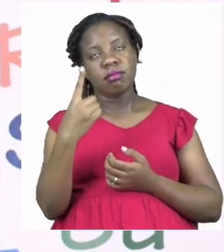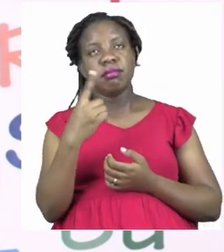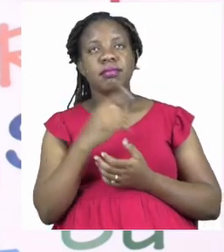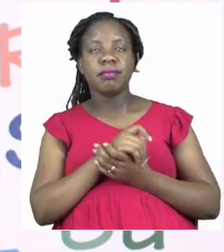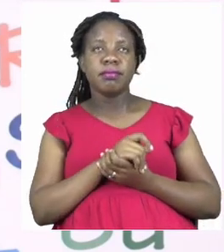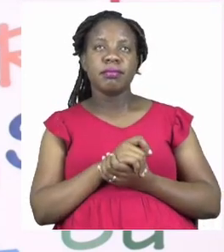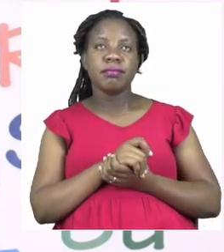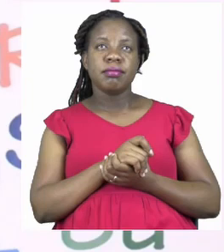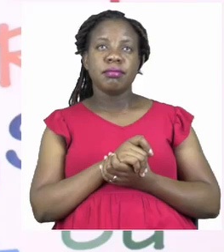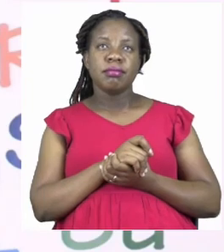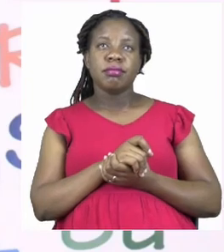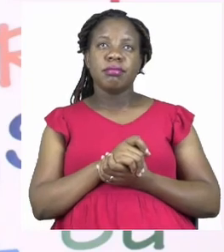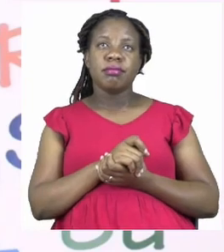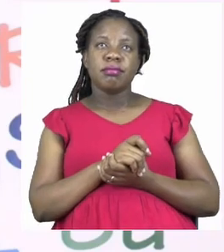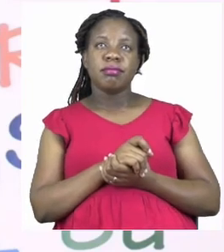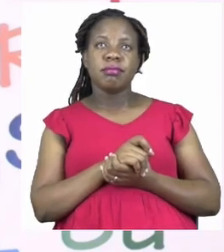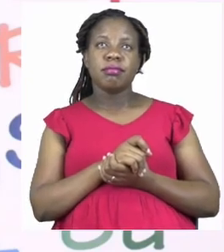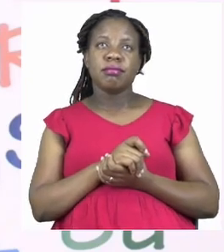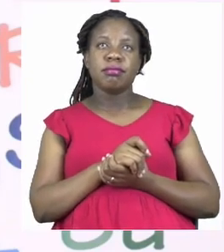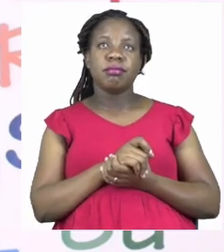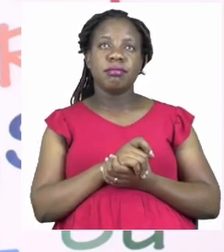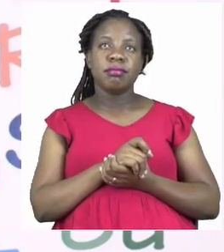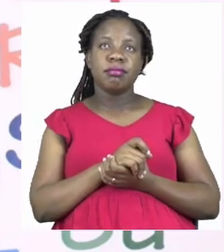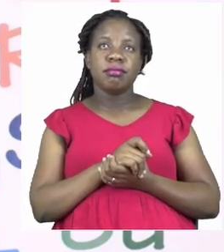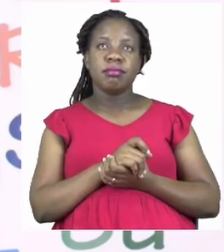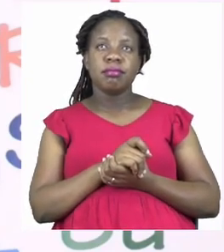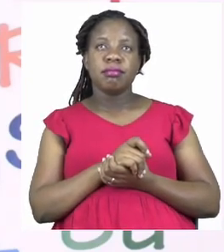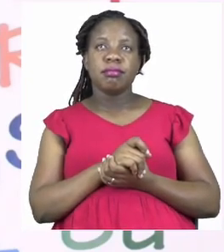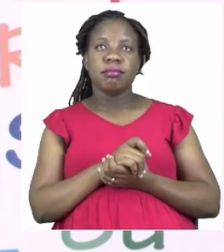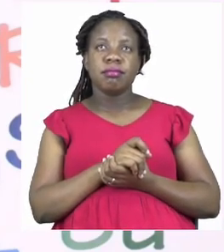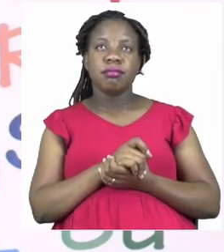in one day, our answer is